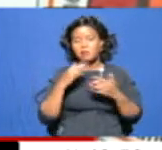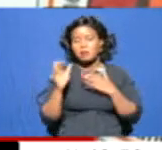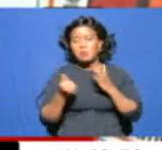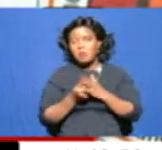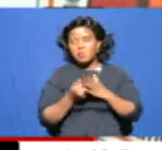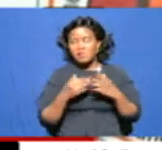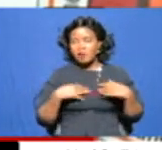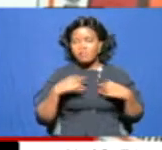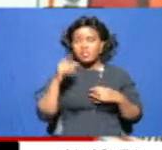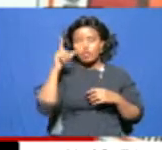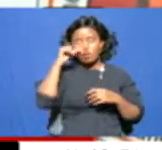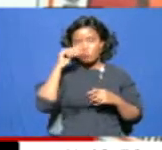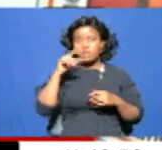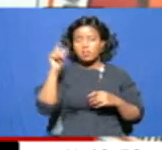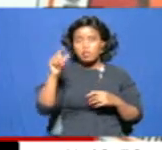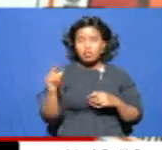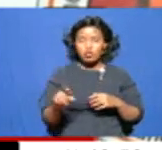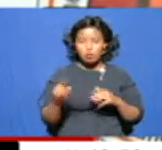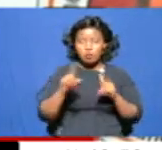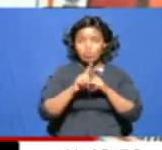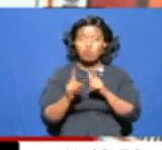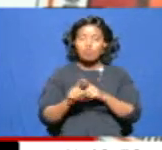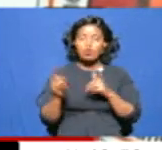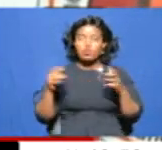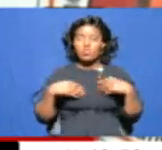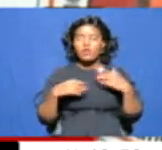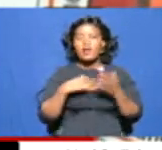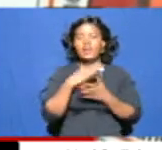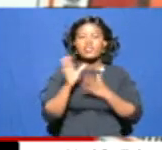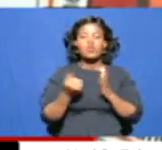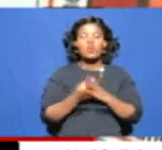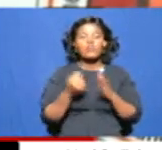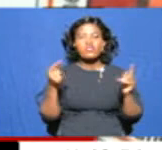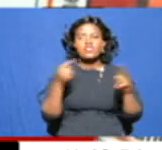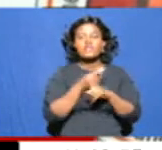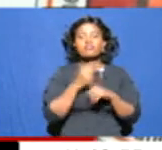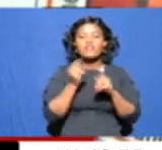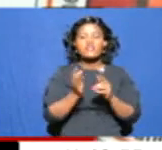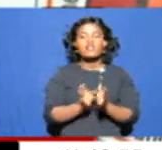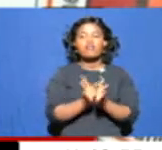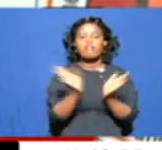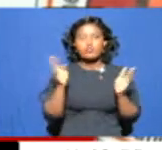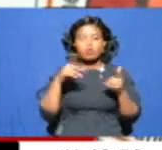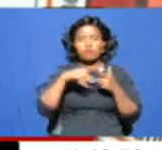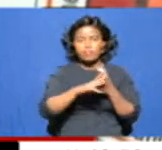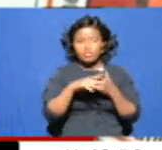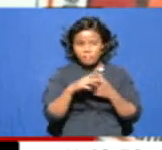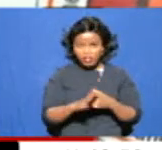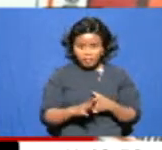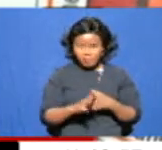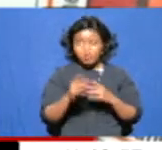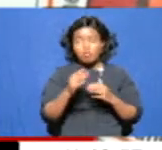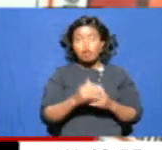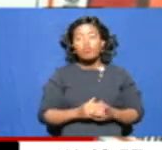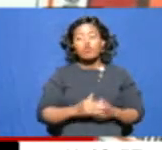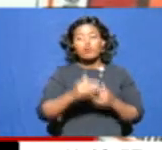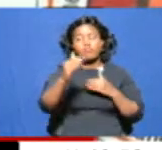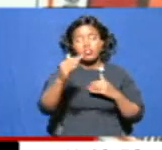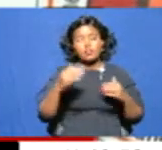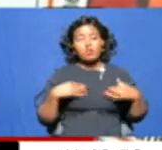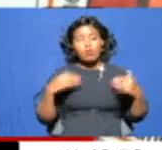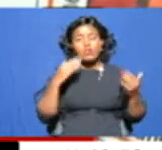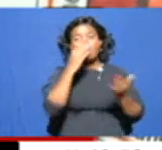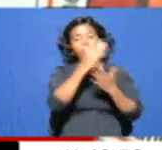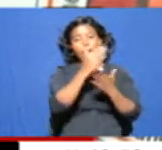Coast region, and take them through all the different diverse fields of engineering. Going forward, we also have a program